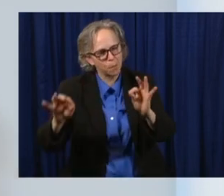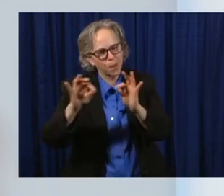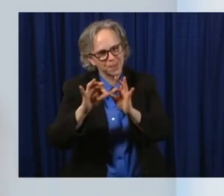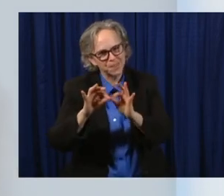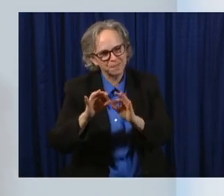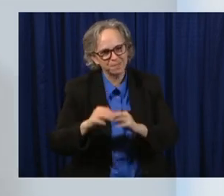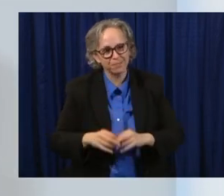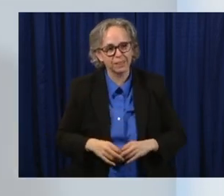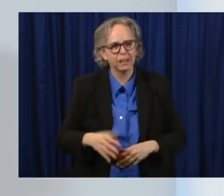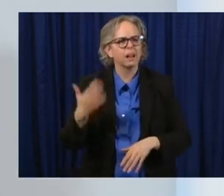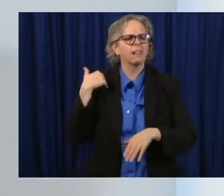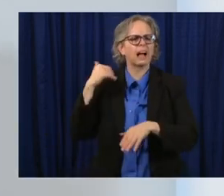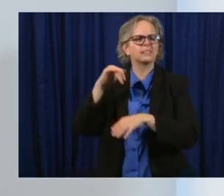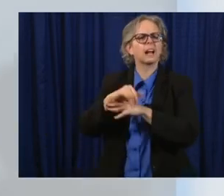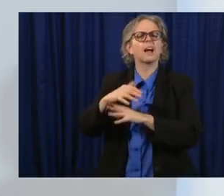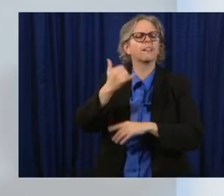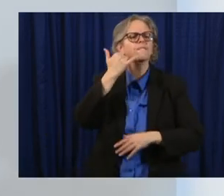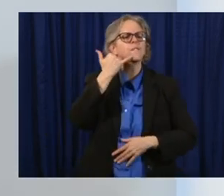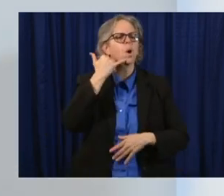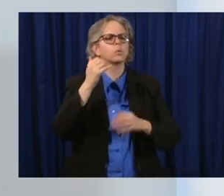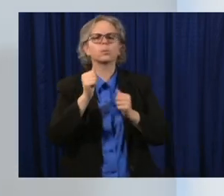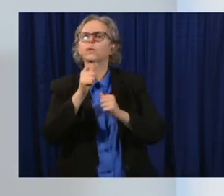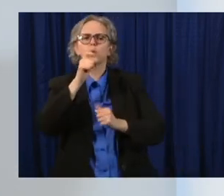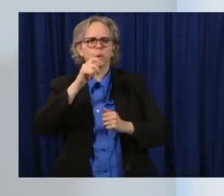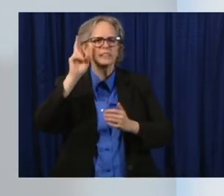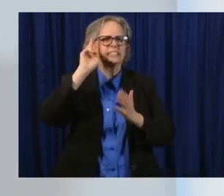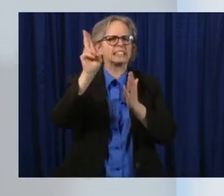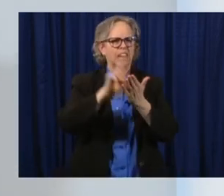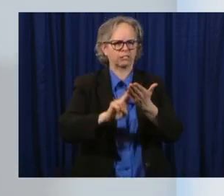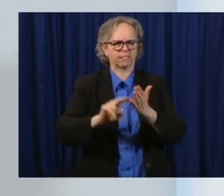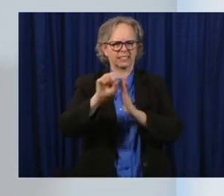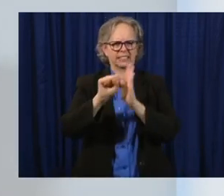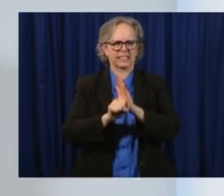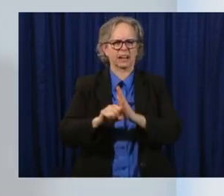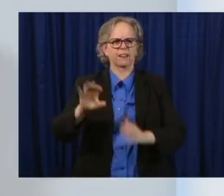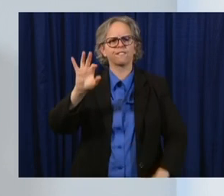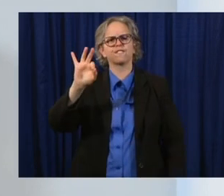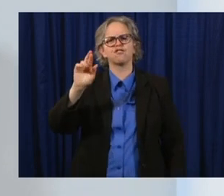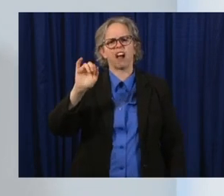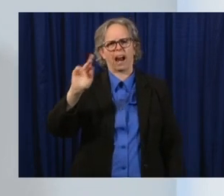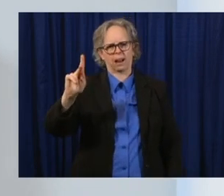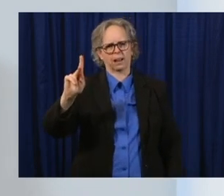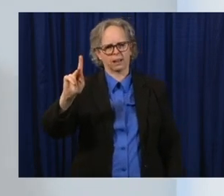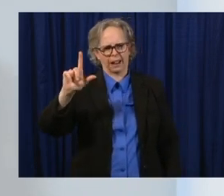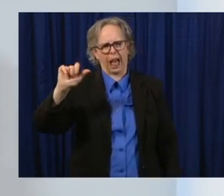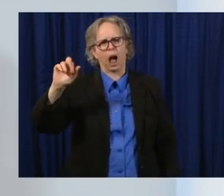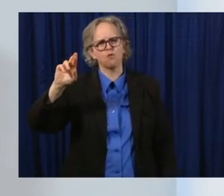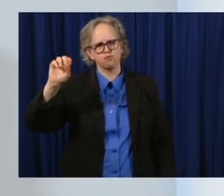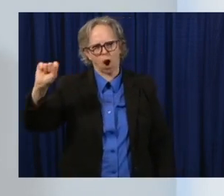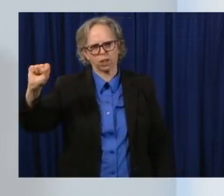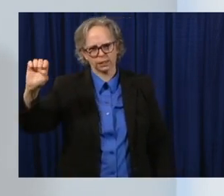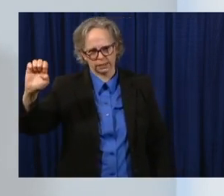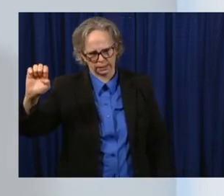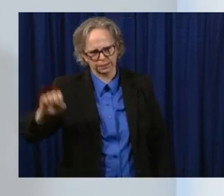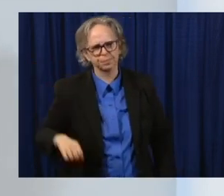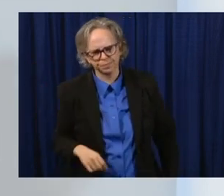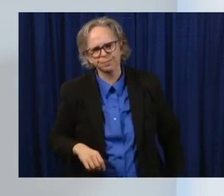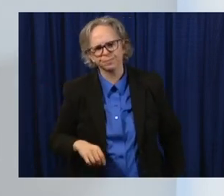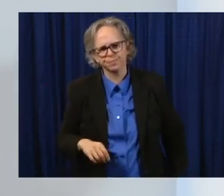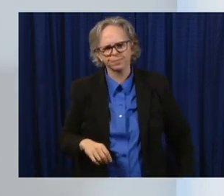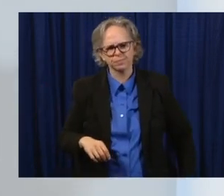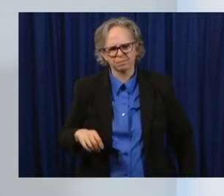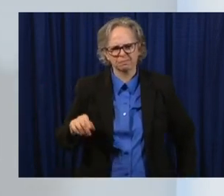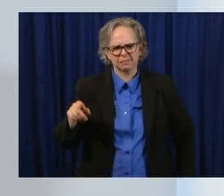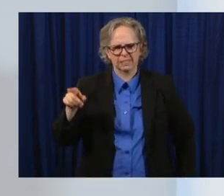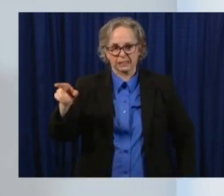phone last night with Secretary of State Frank LaRose. And as you know, this coming Tuesday, that's the day that all of our votes